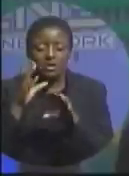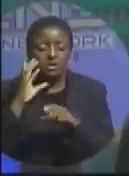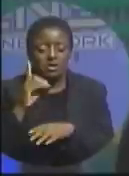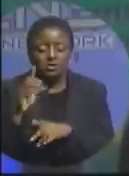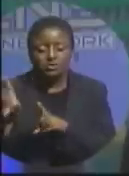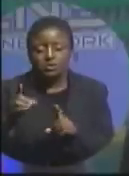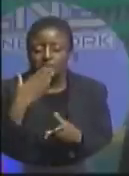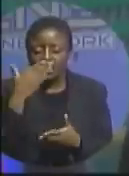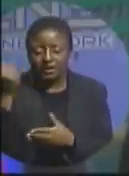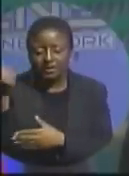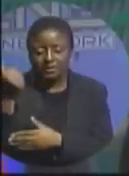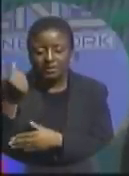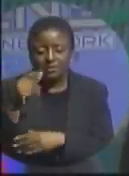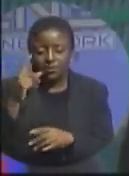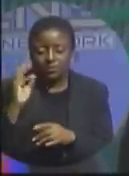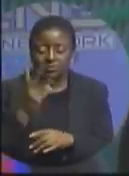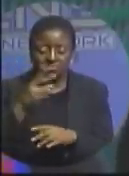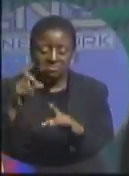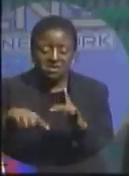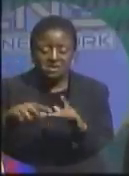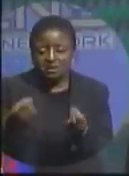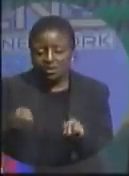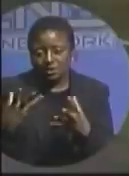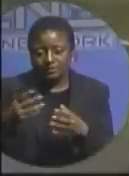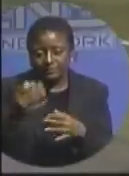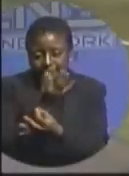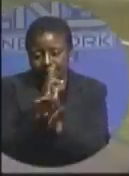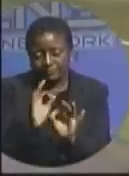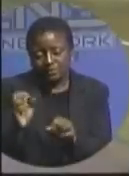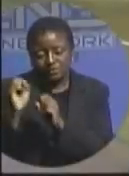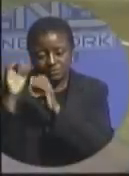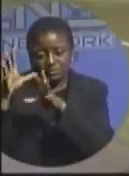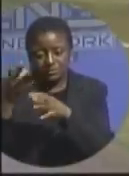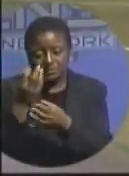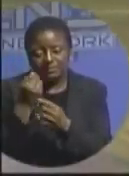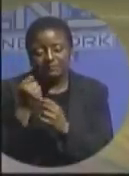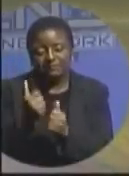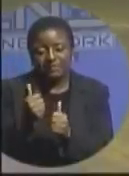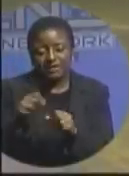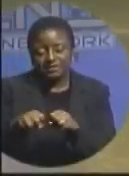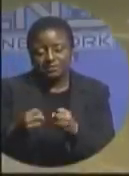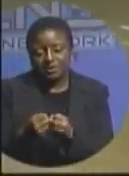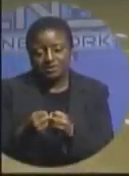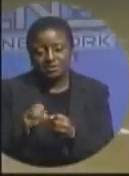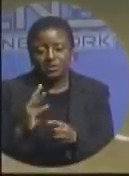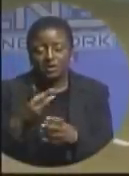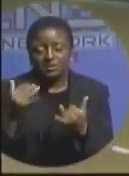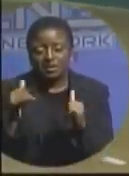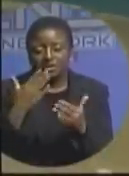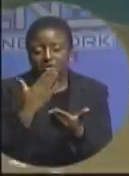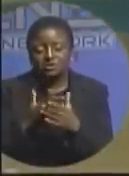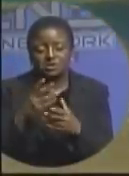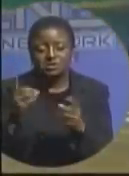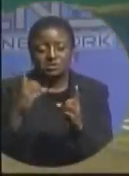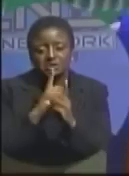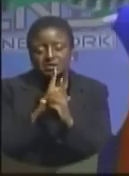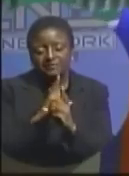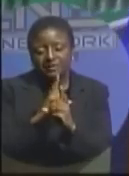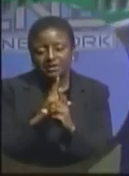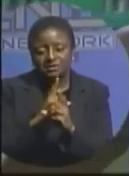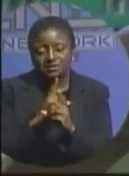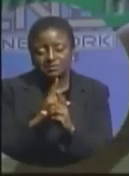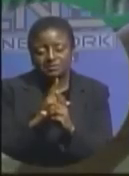free throws, fast breaks, but I think we play a pretty good defense. We came on a little sloppy. We come playing against